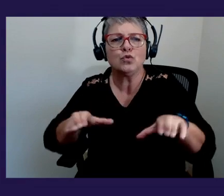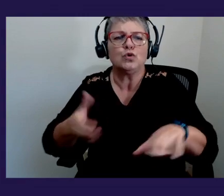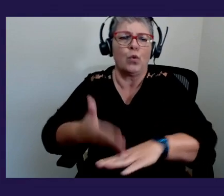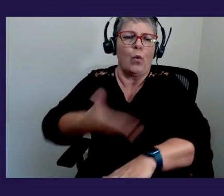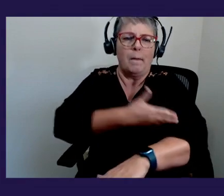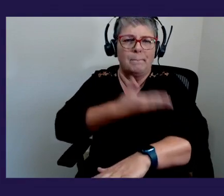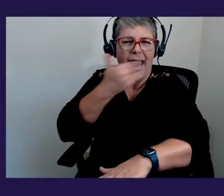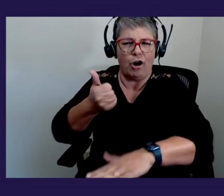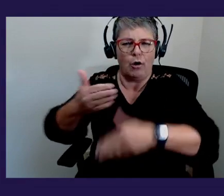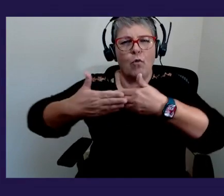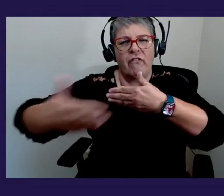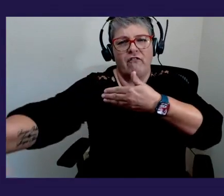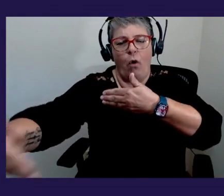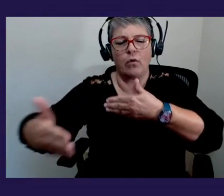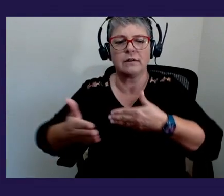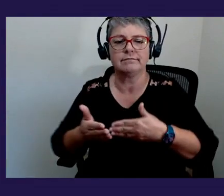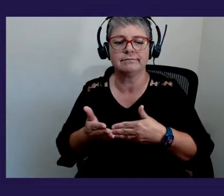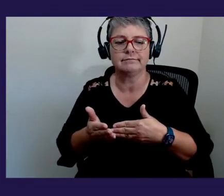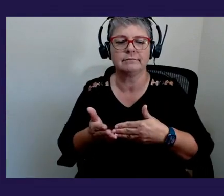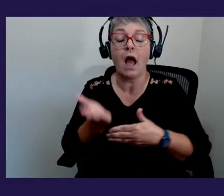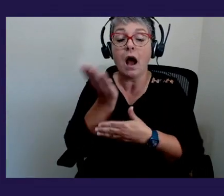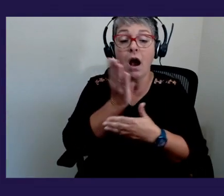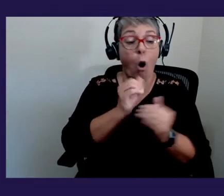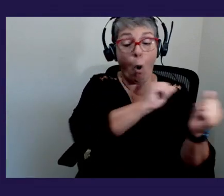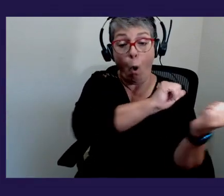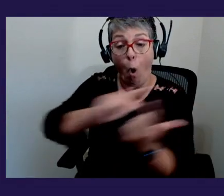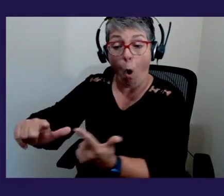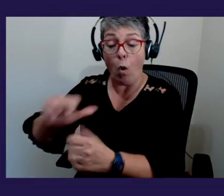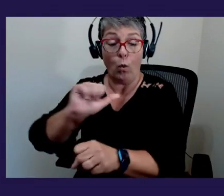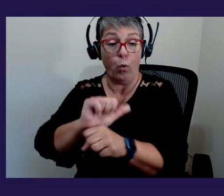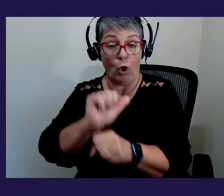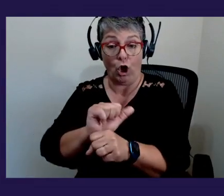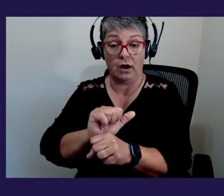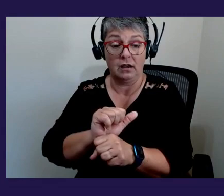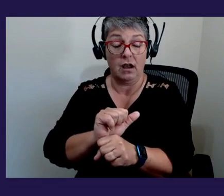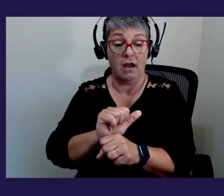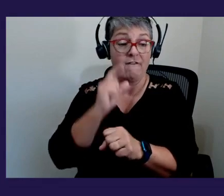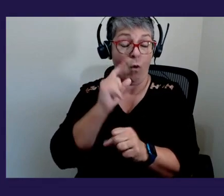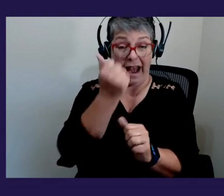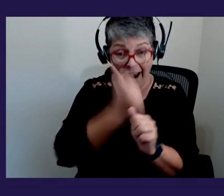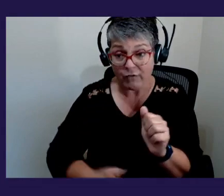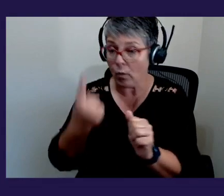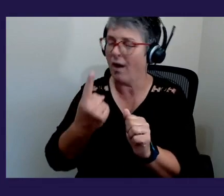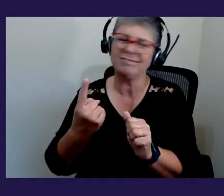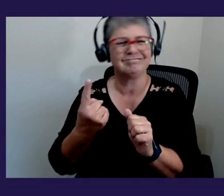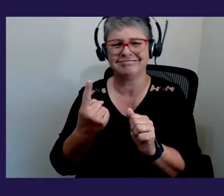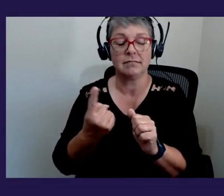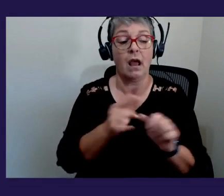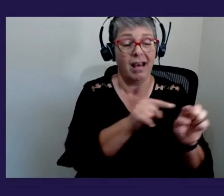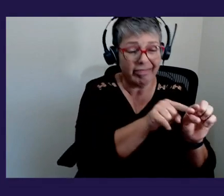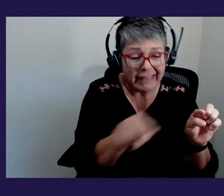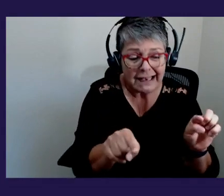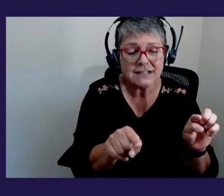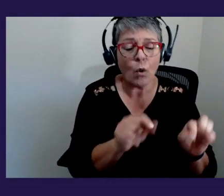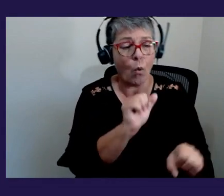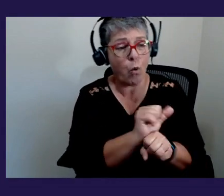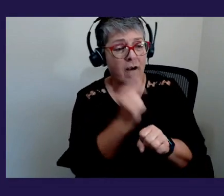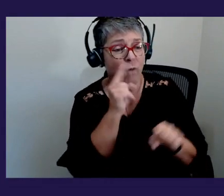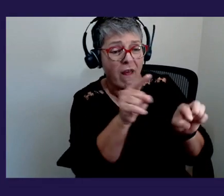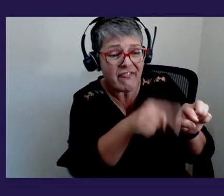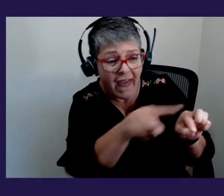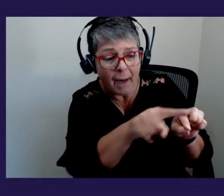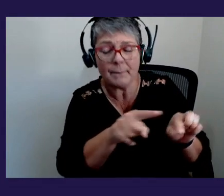some interventions may not work best with some populations, they may work better with others. And so, thinking about sort of across